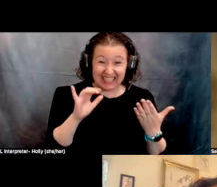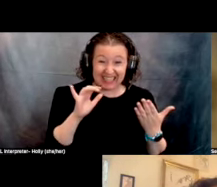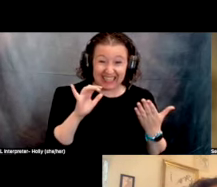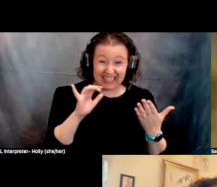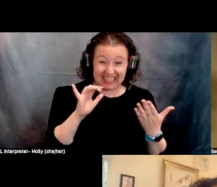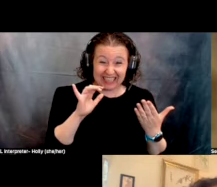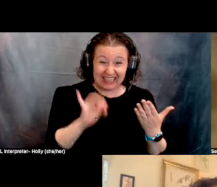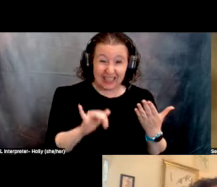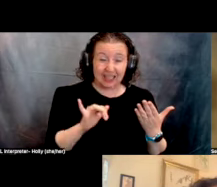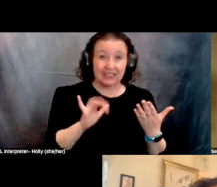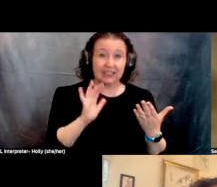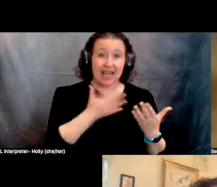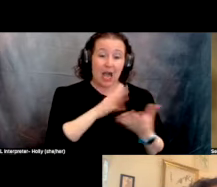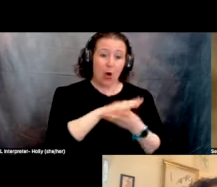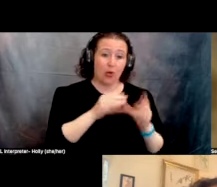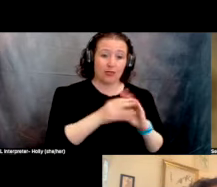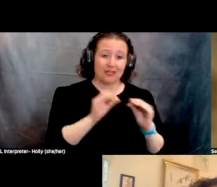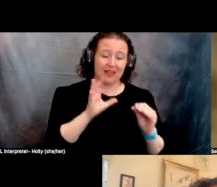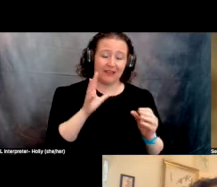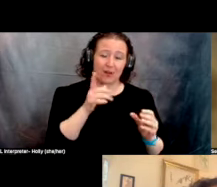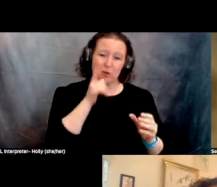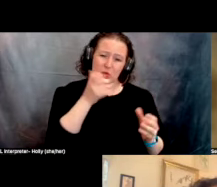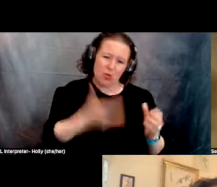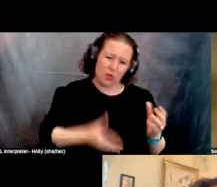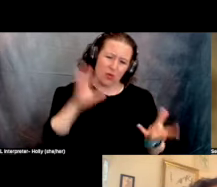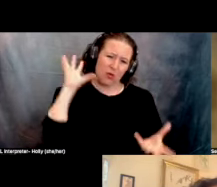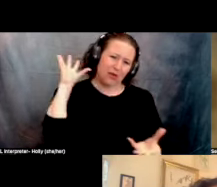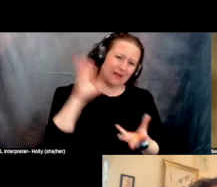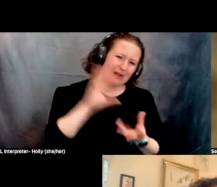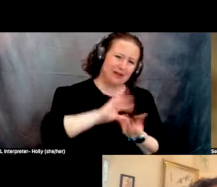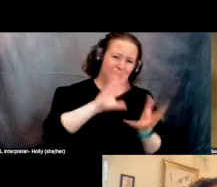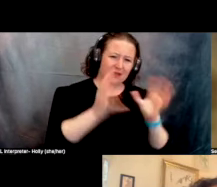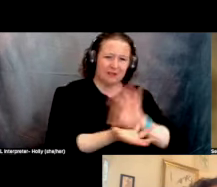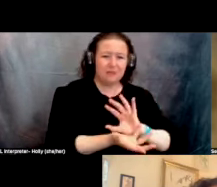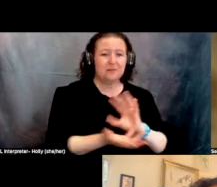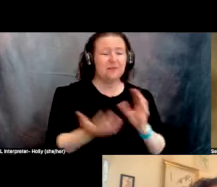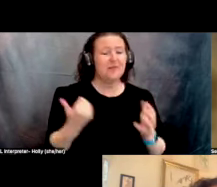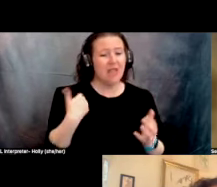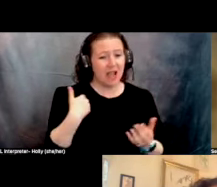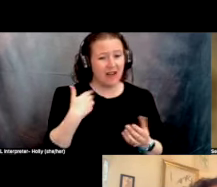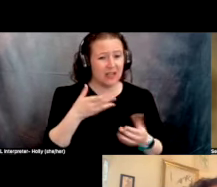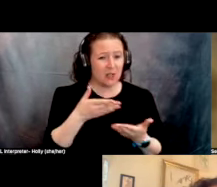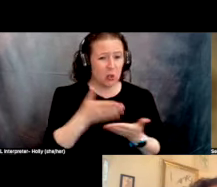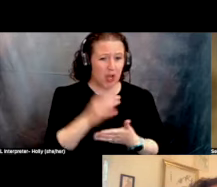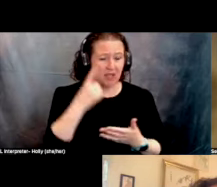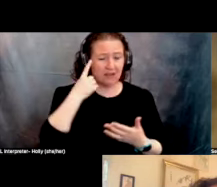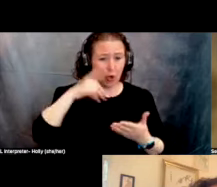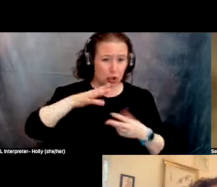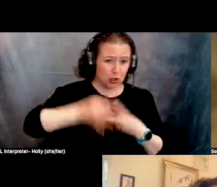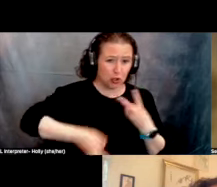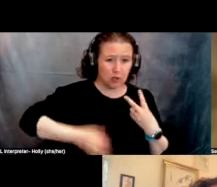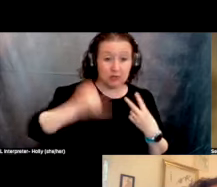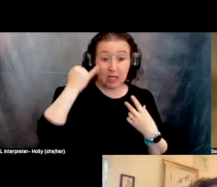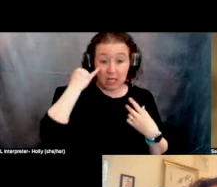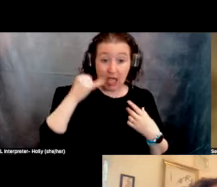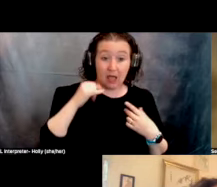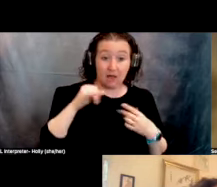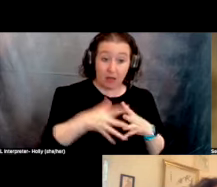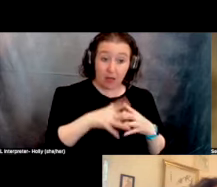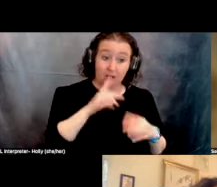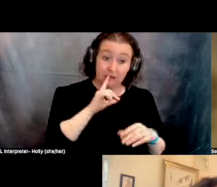Goodwin says. And it's about having the right and the freedom to choose. And if America really is the land of the free, then what's the problem,